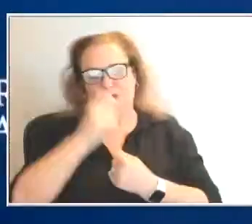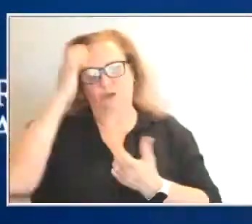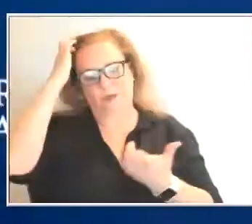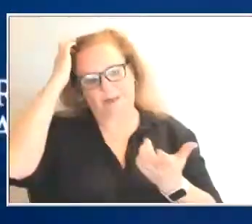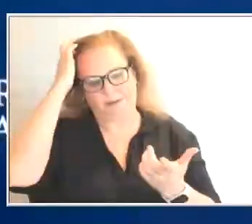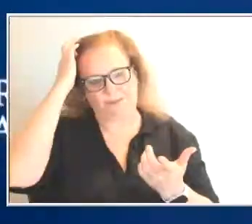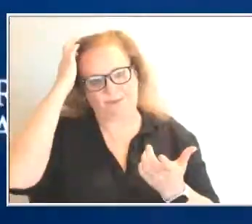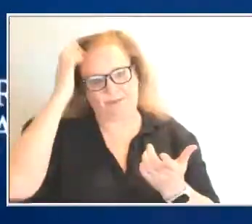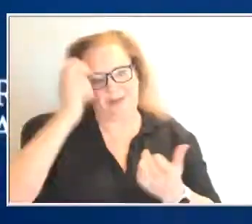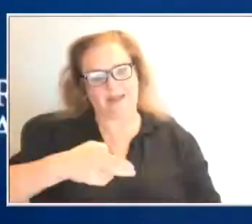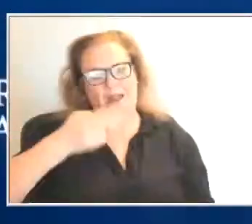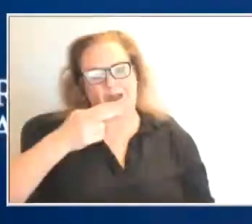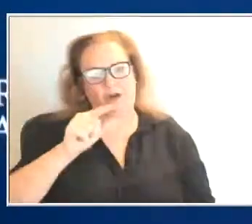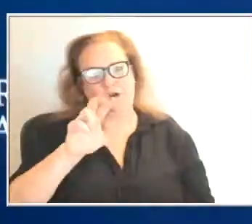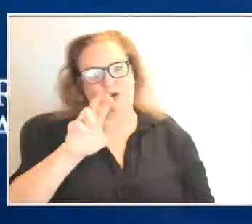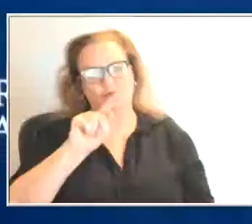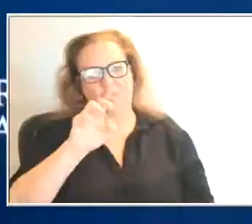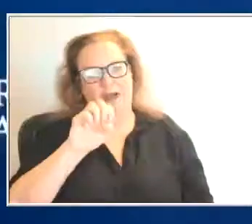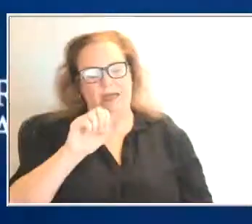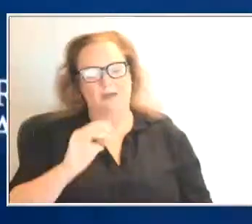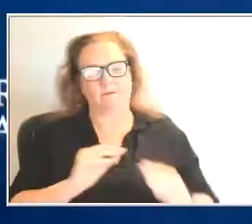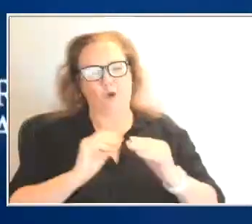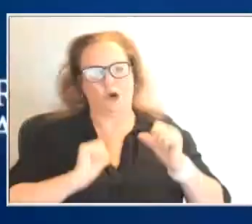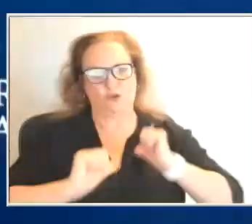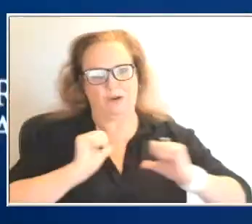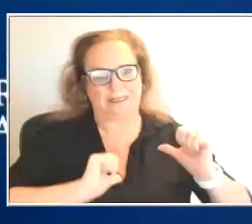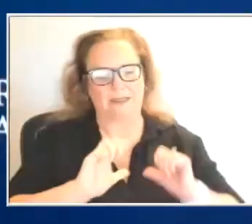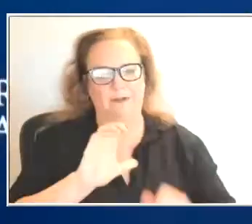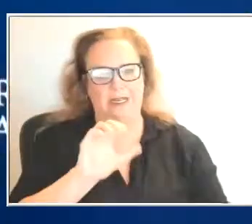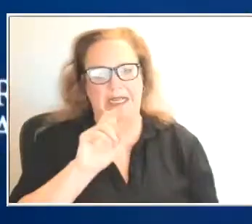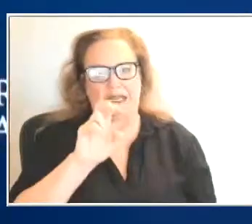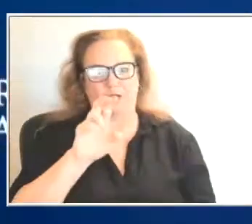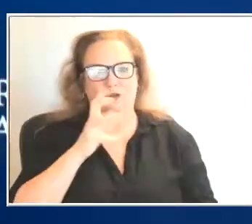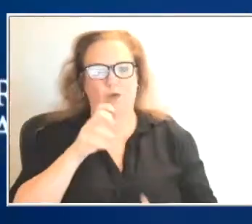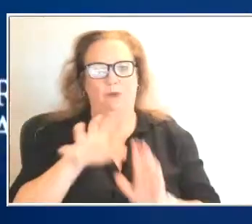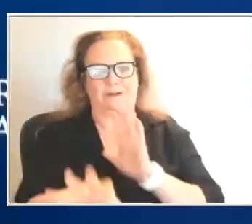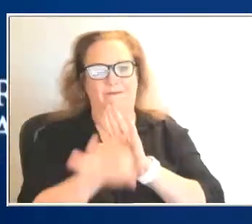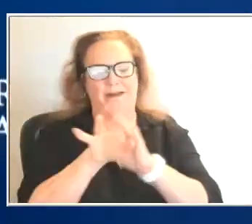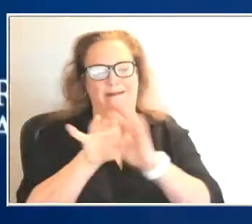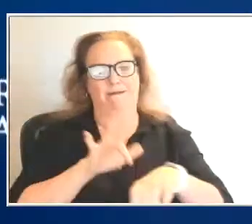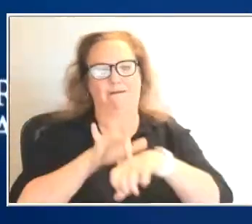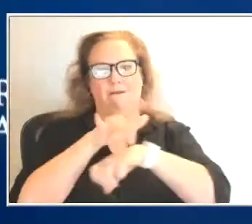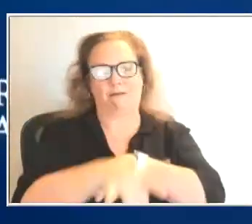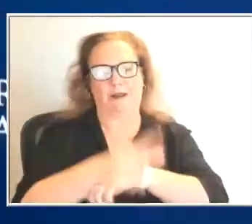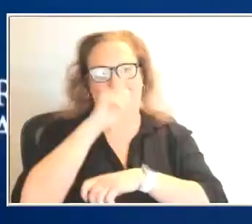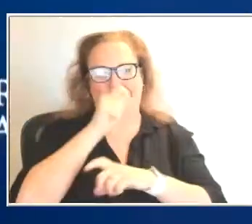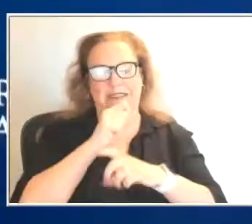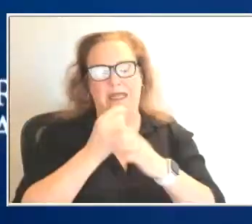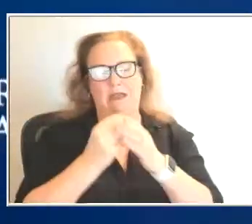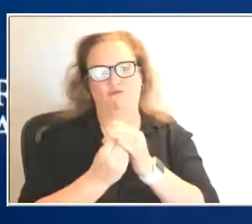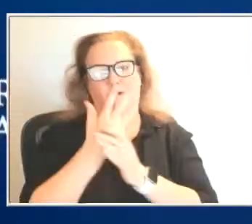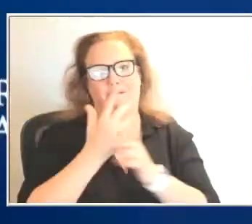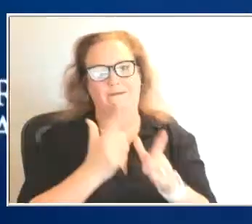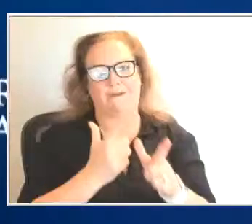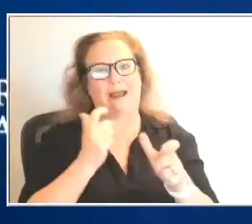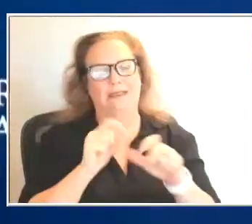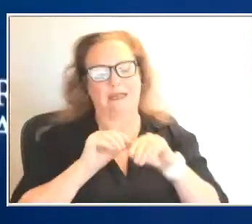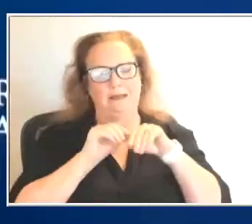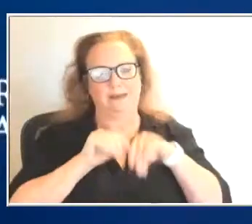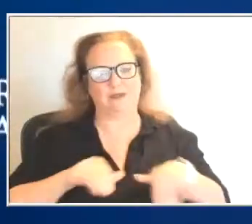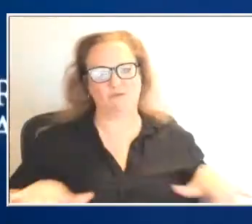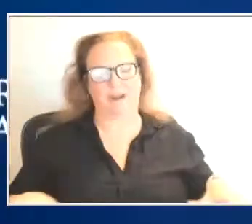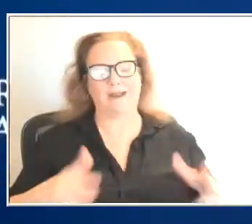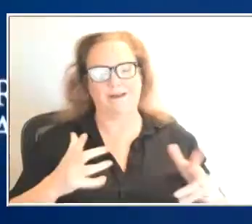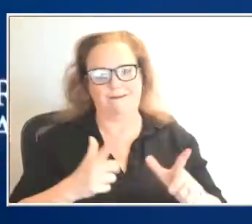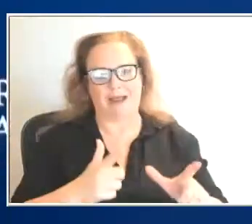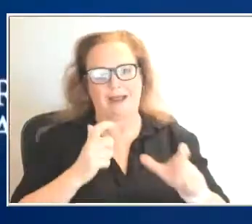grade cancers, the more aggressive cancers, those are the cancers we want to find early because they grow fast. They're more likely to spread quickly. They're more